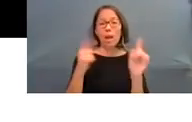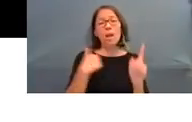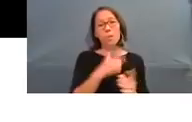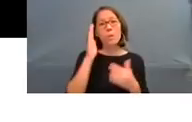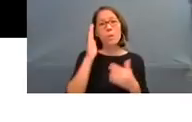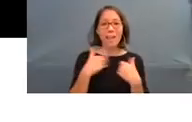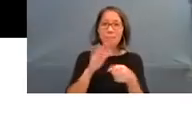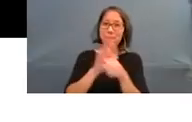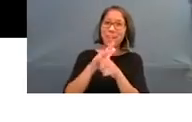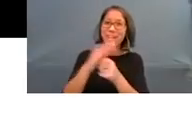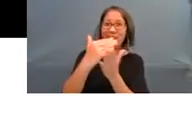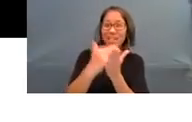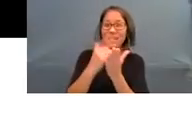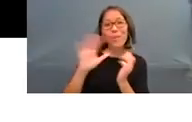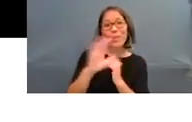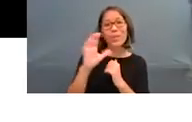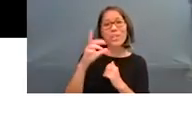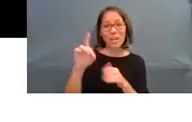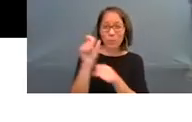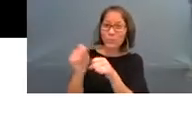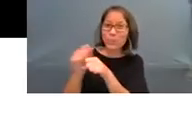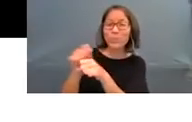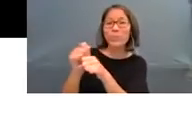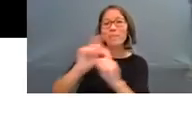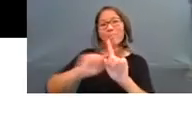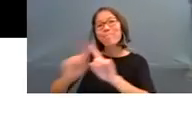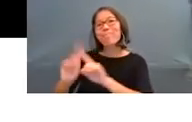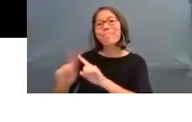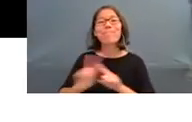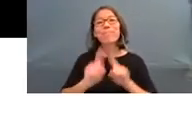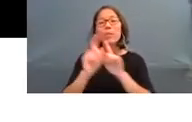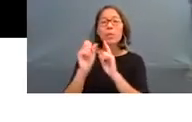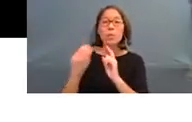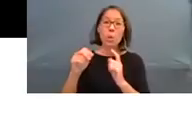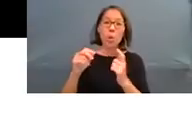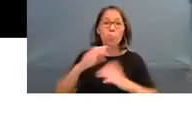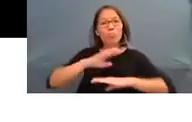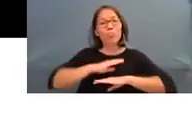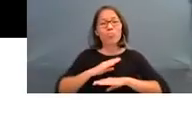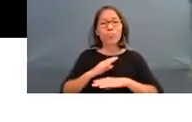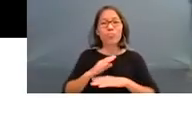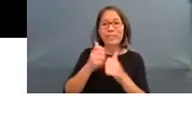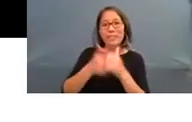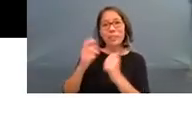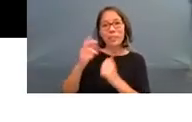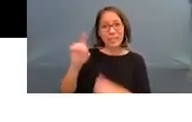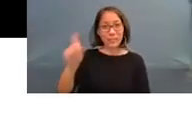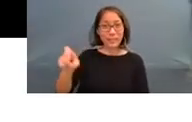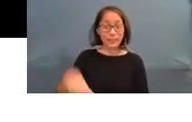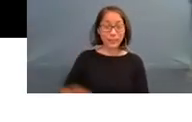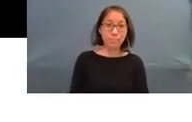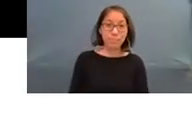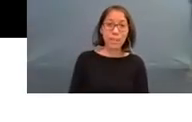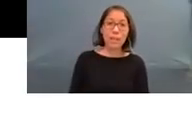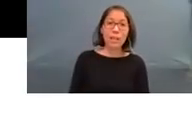have plenty of lessons for your child to do and a variety of those so that they best meet a child's needs. In addition to